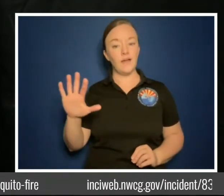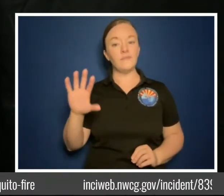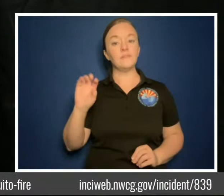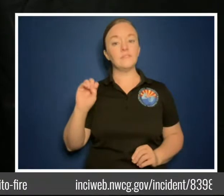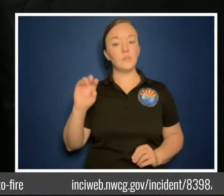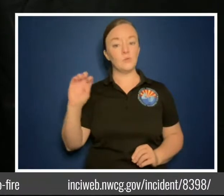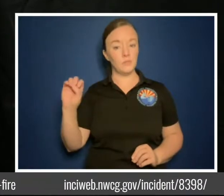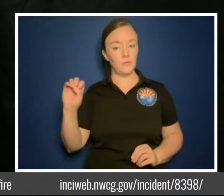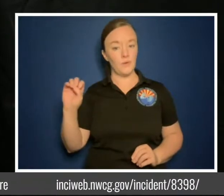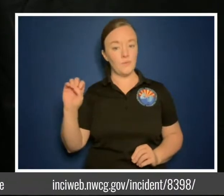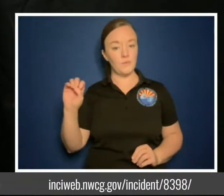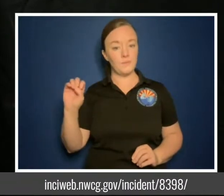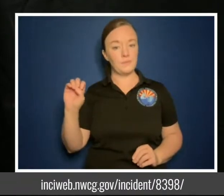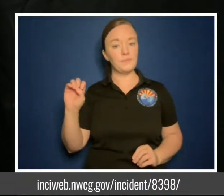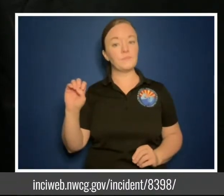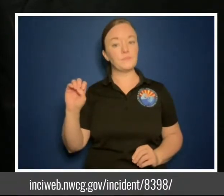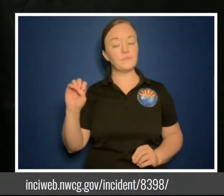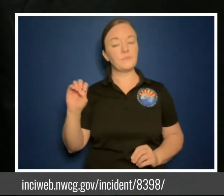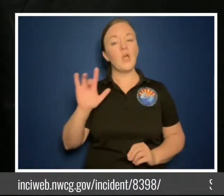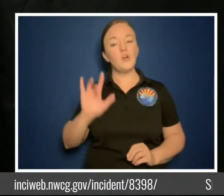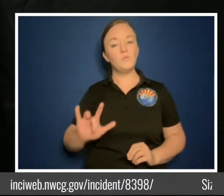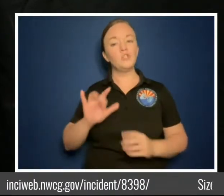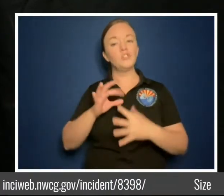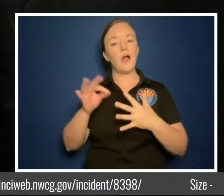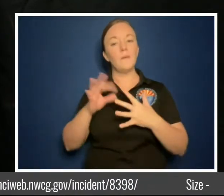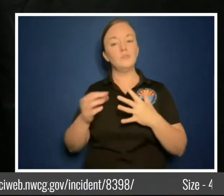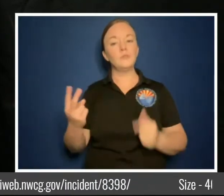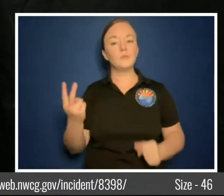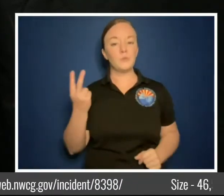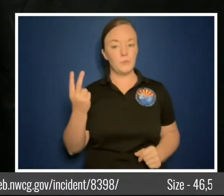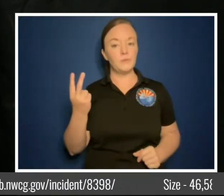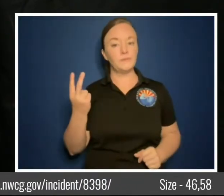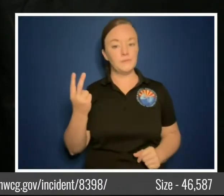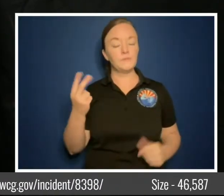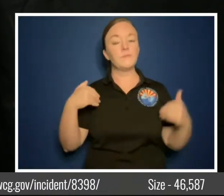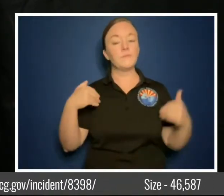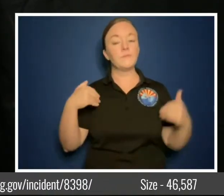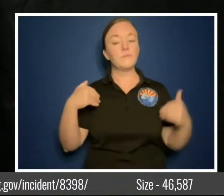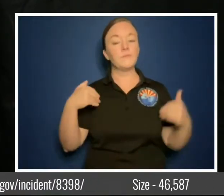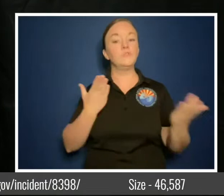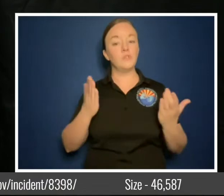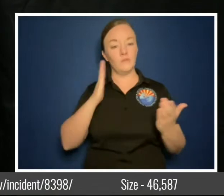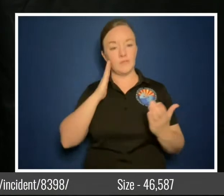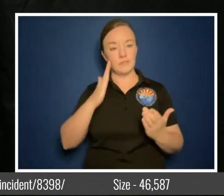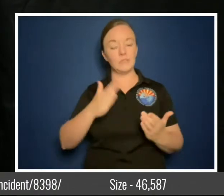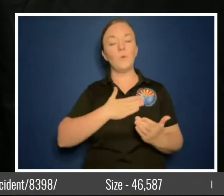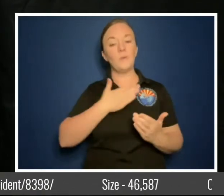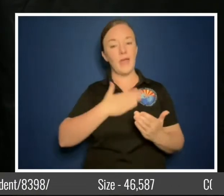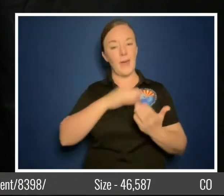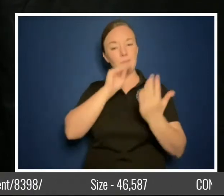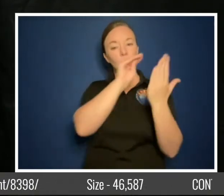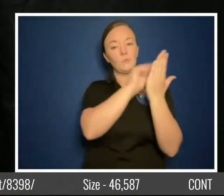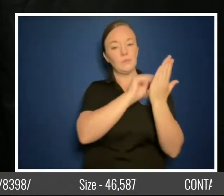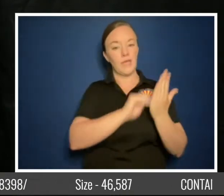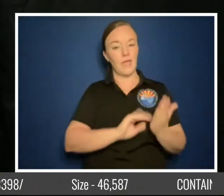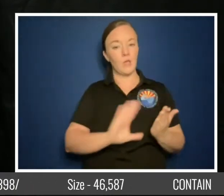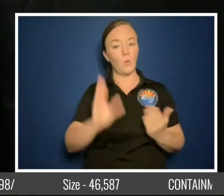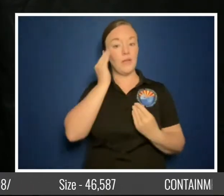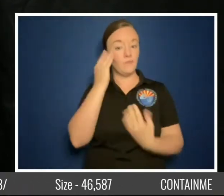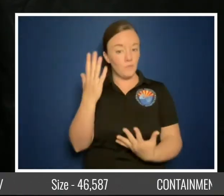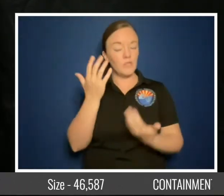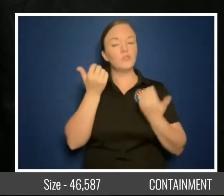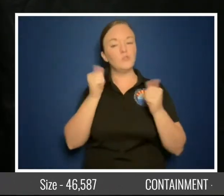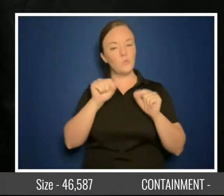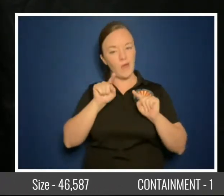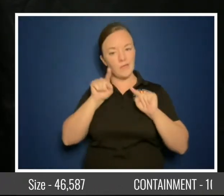530-886-5500 and press option 2. And Animal Services will be happy to take your information and make arrangements for your animals to